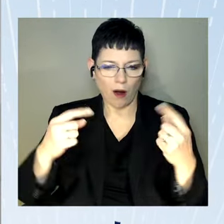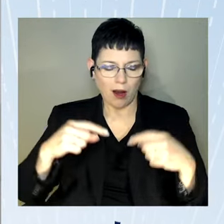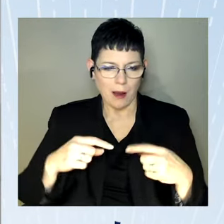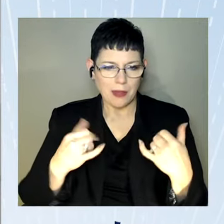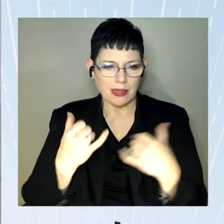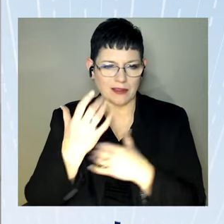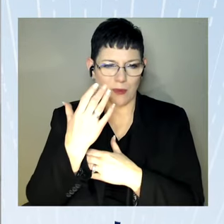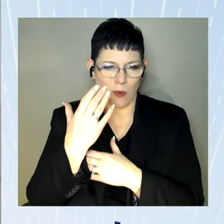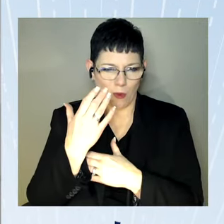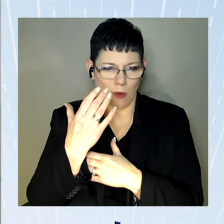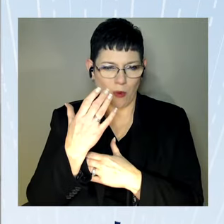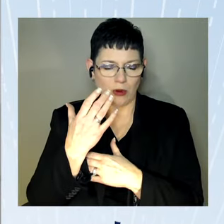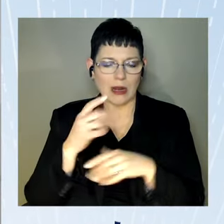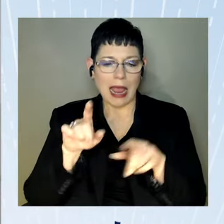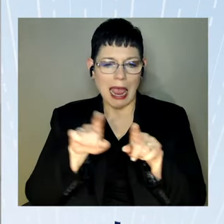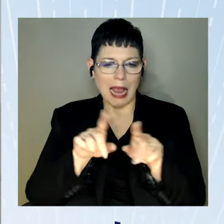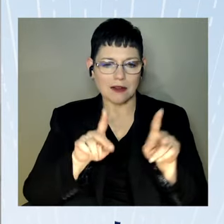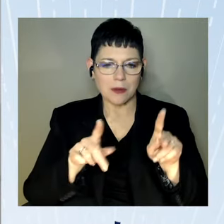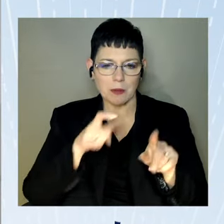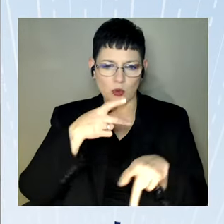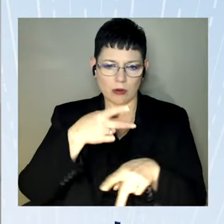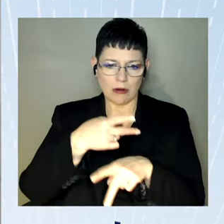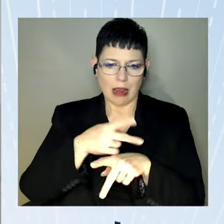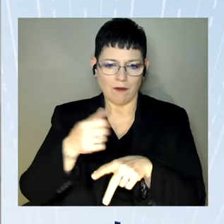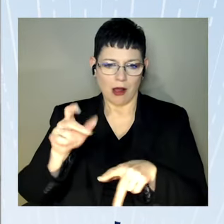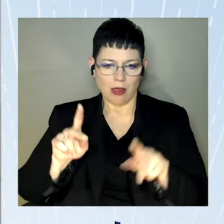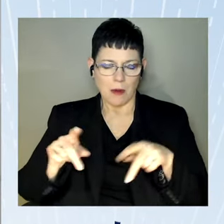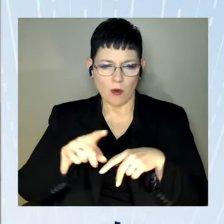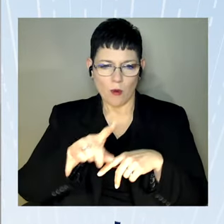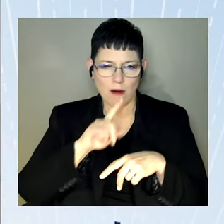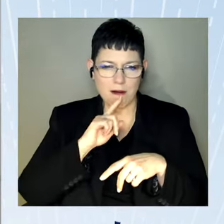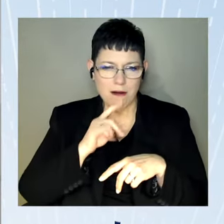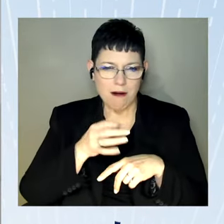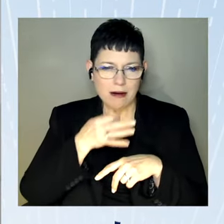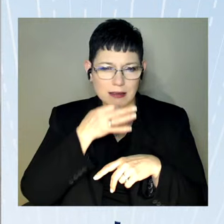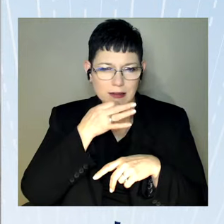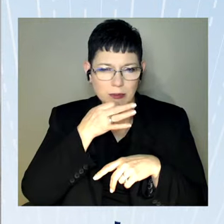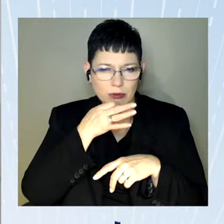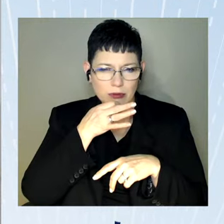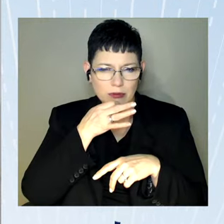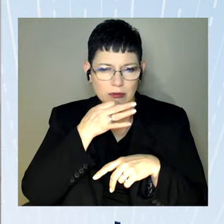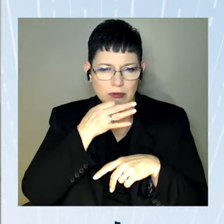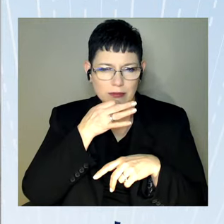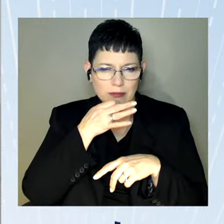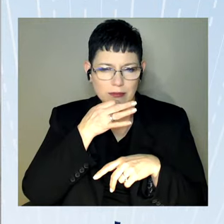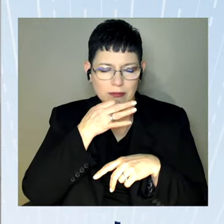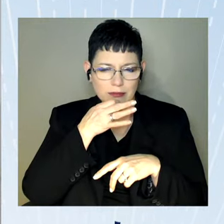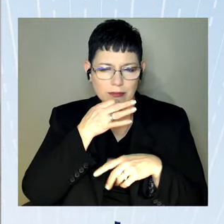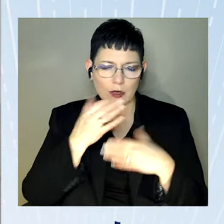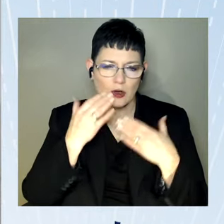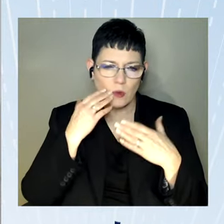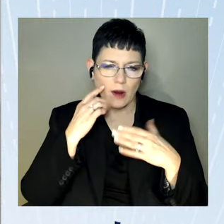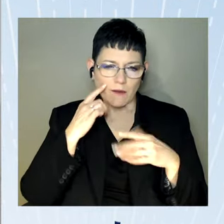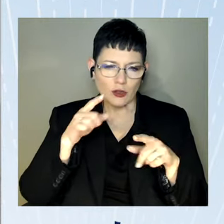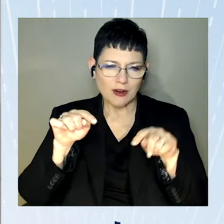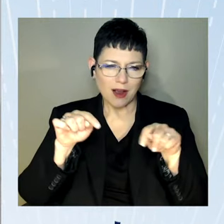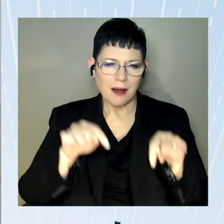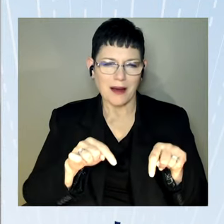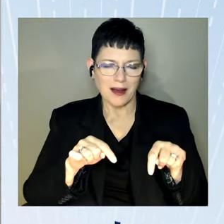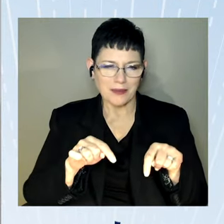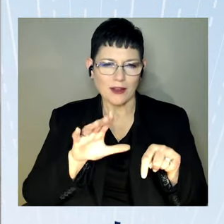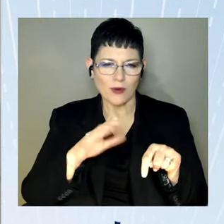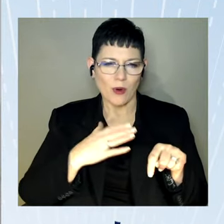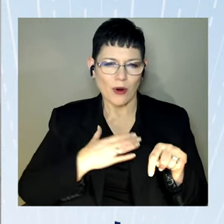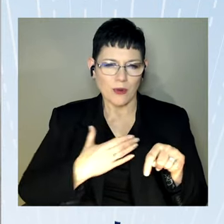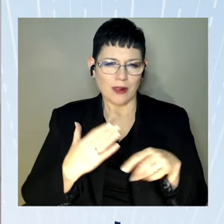As caregivers, you are the experts, and we're very grateful for your being here and your willingness to share